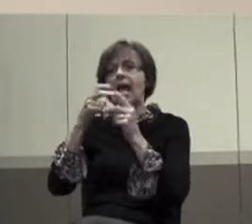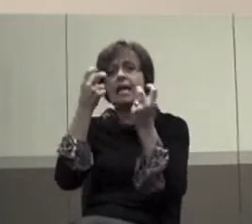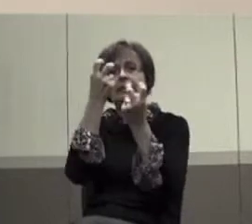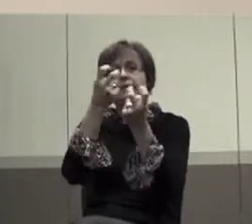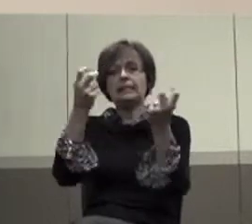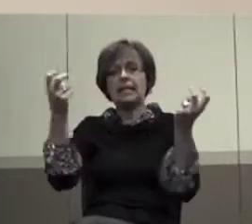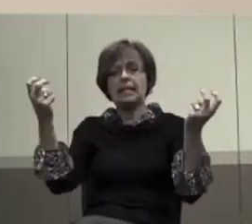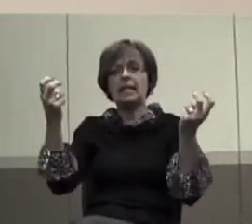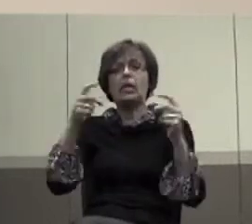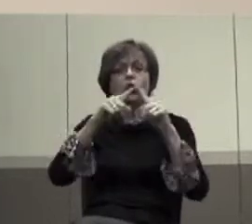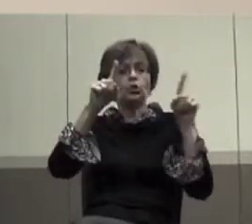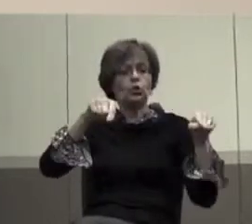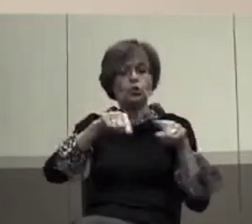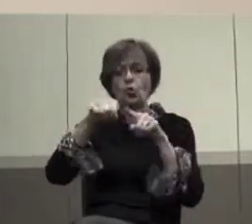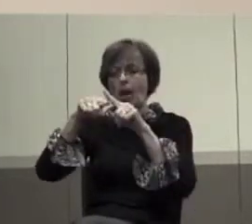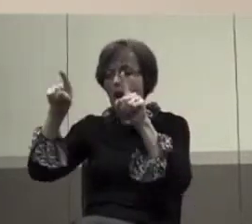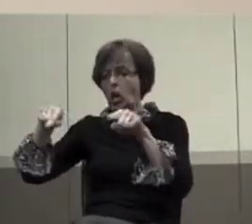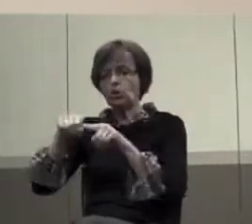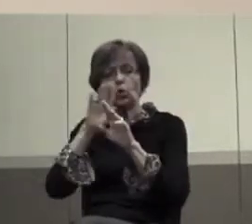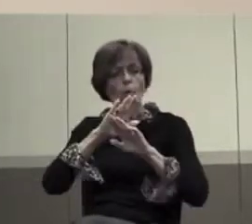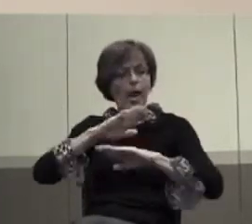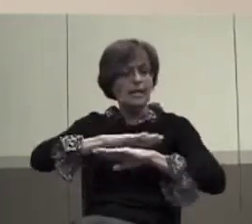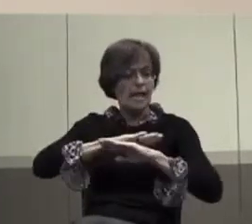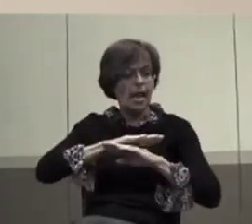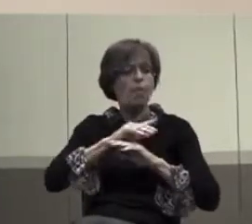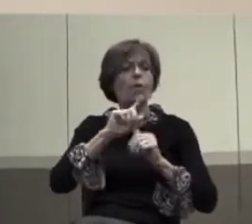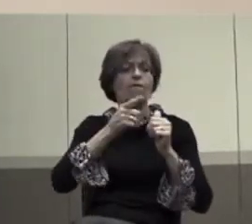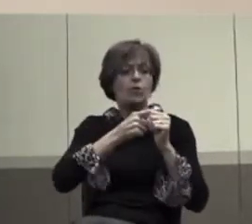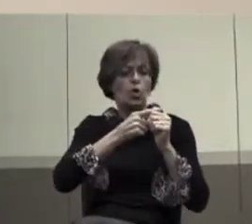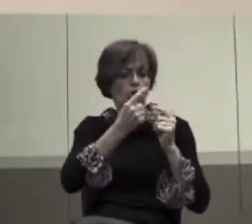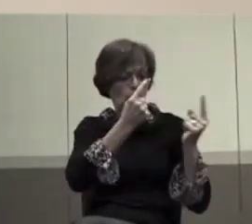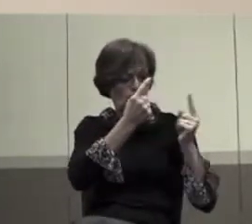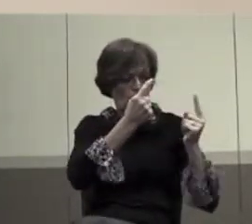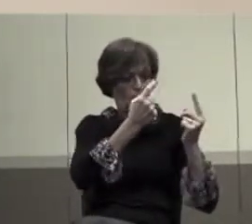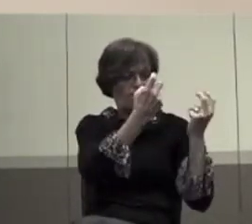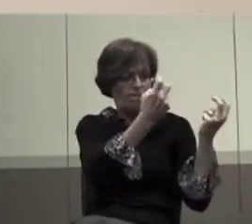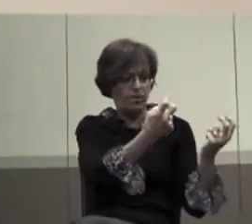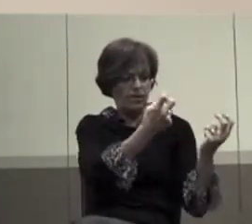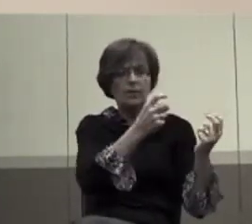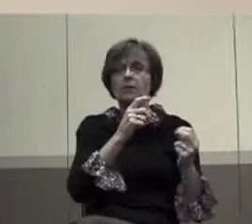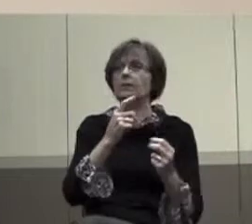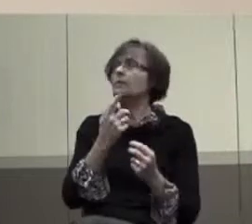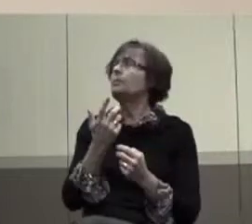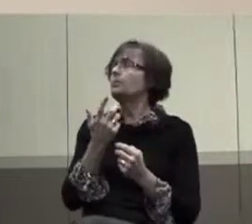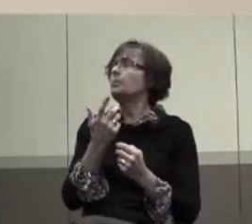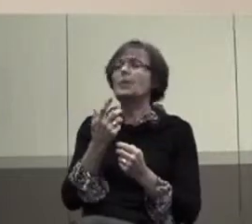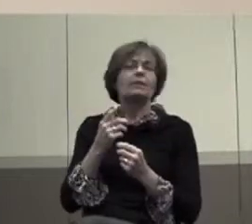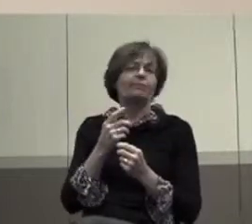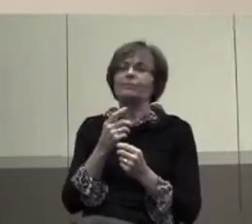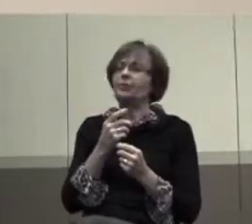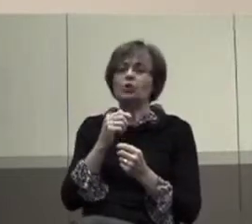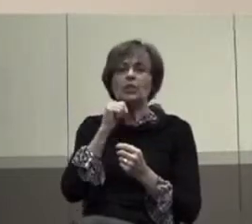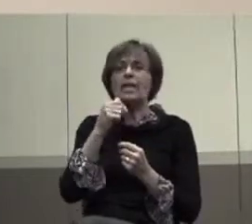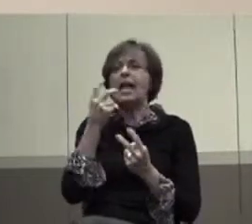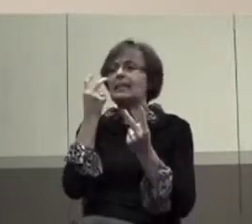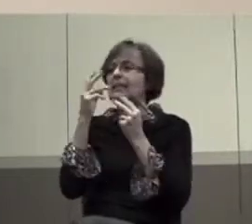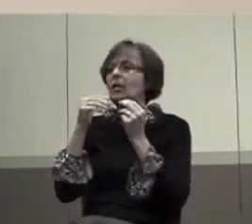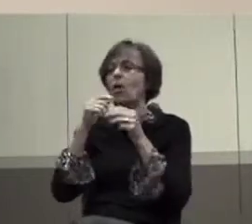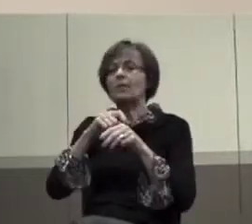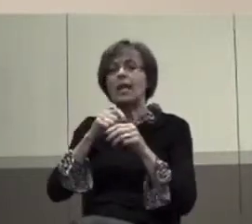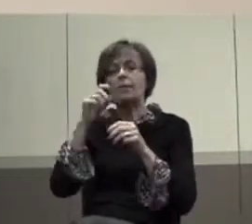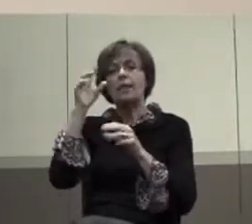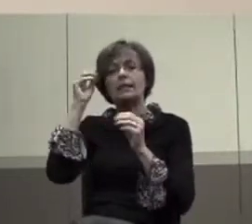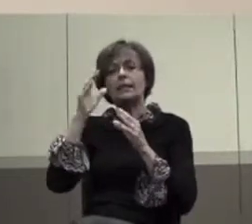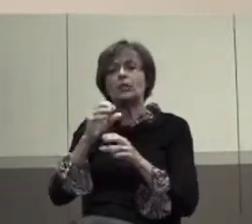squares, quiet table moves first, but you move to where you're going to be associated here, where I need you to be. She didn't, and I see this all the time, where teachers will make